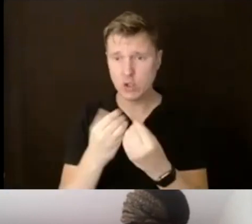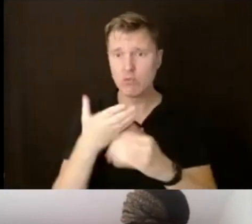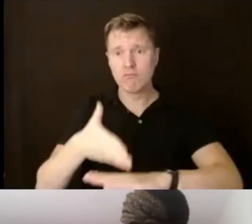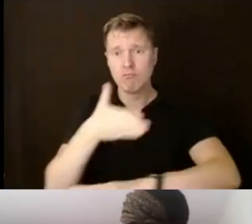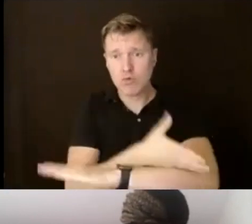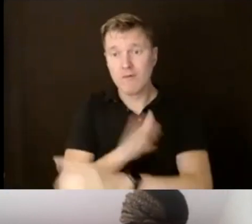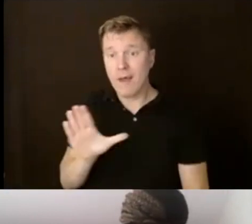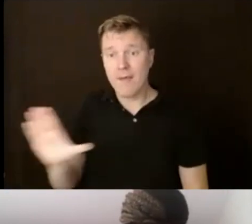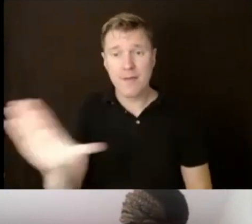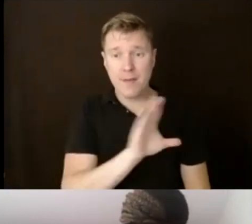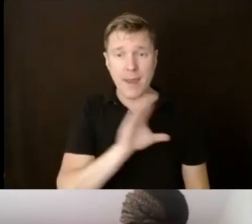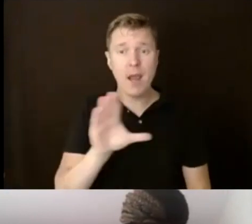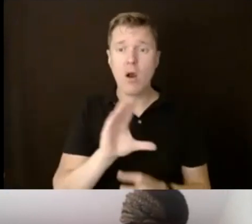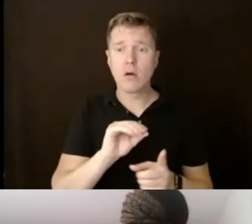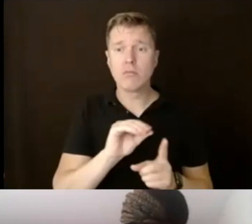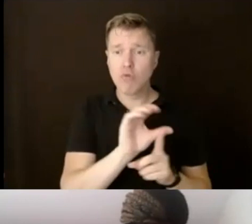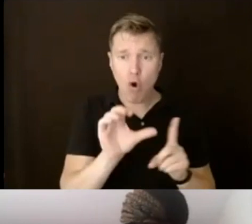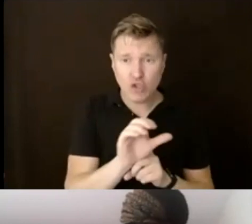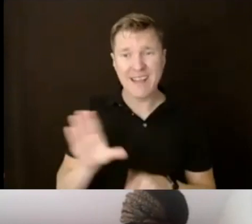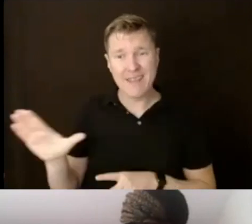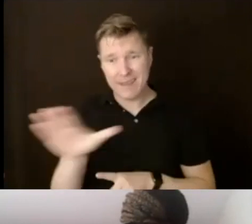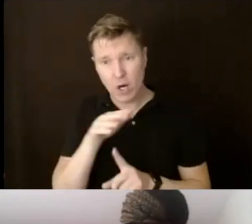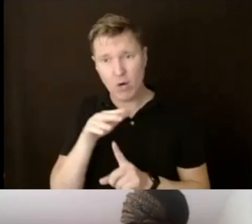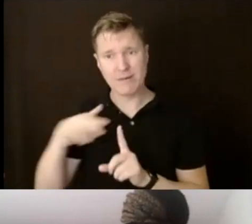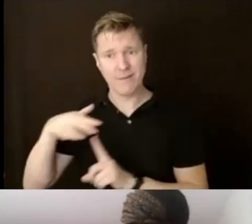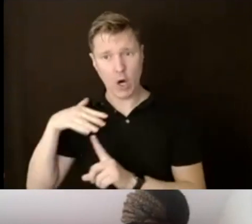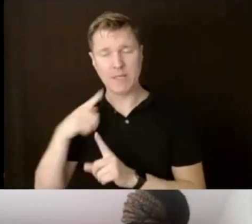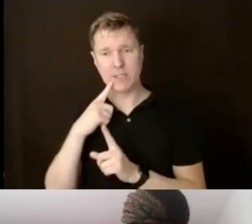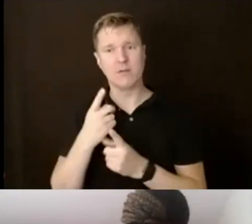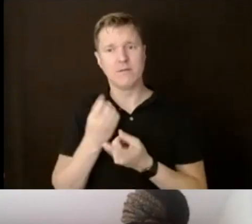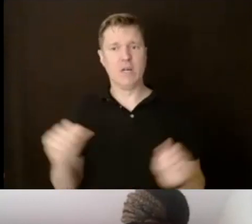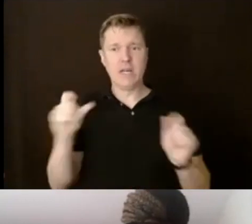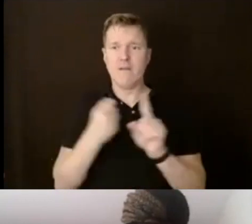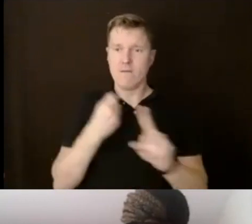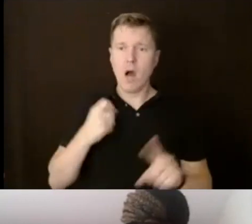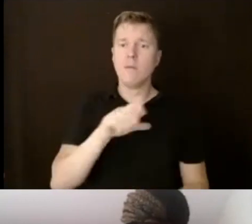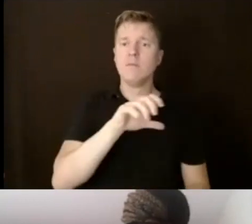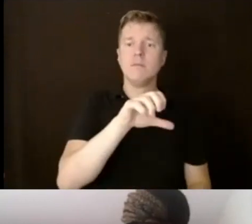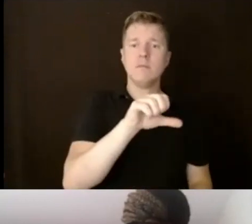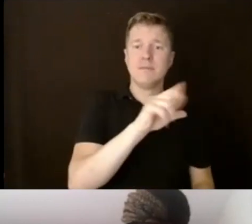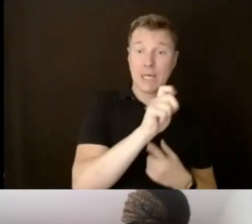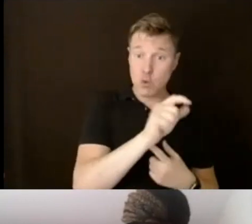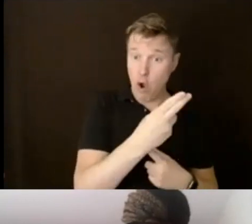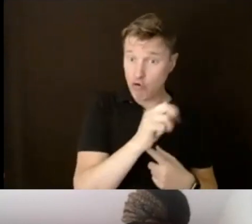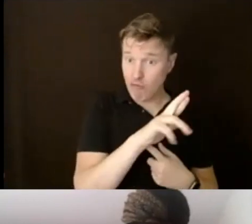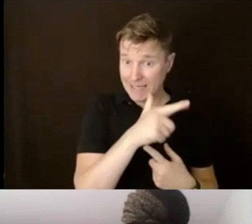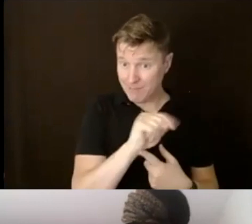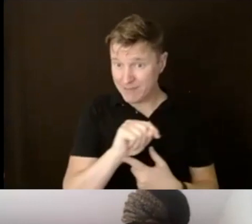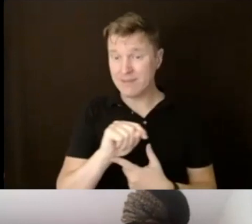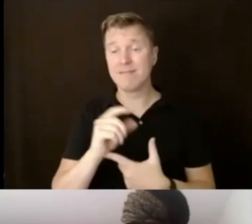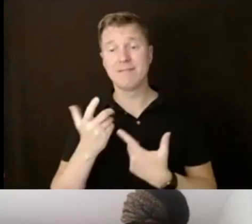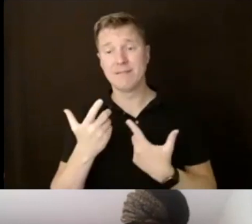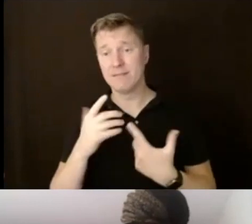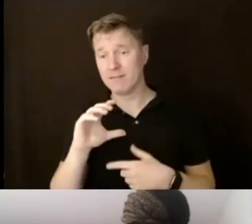and create environments which are free from sexual harassment, misconduct, and abuse. And